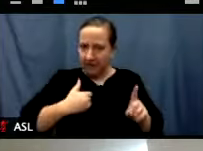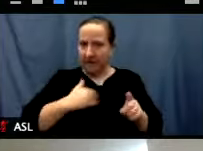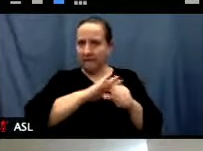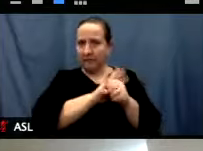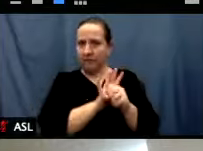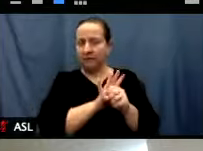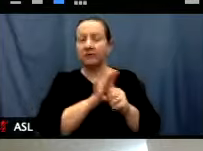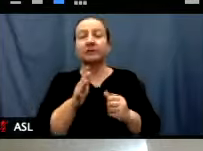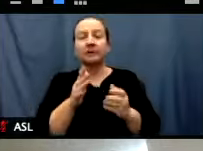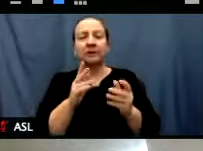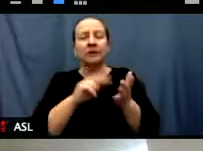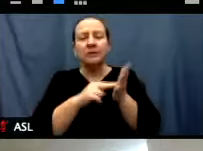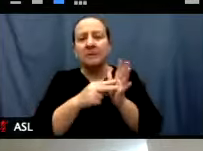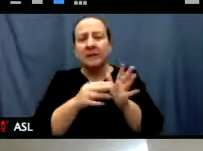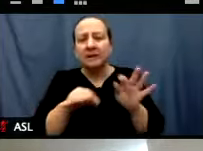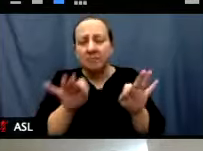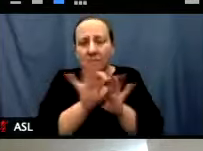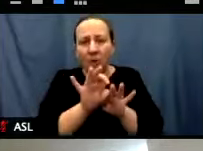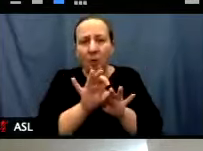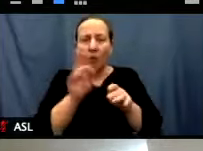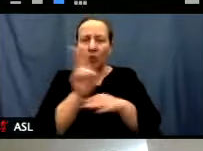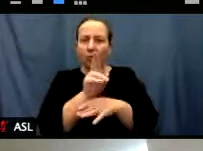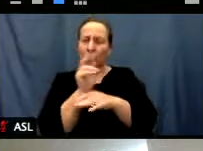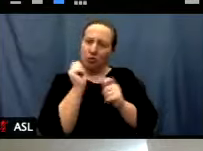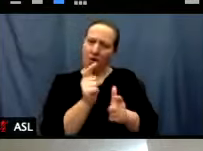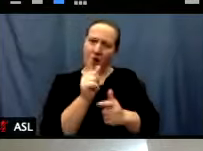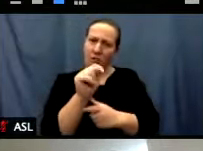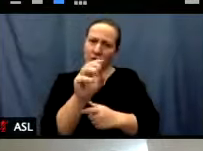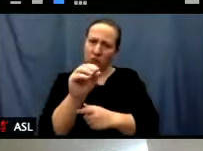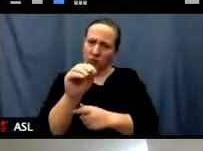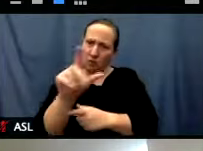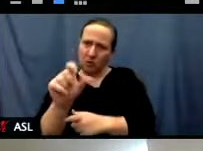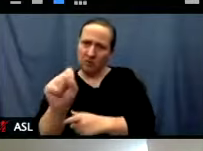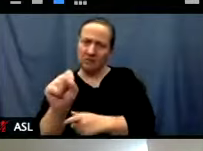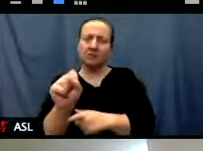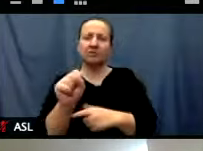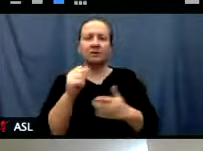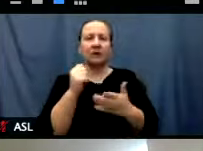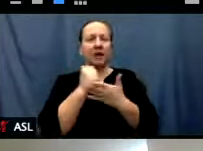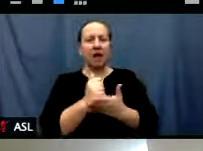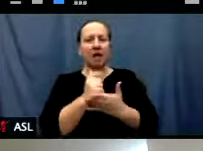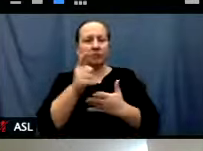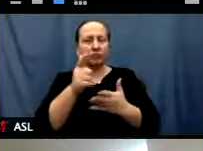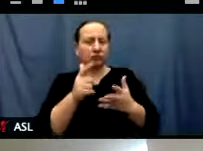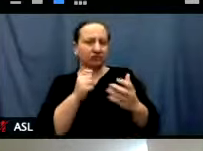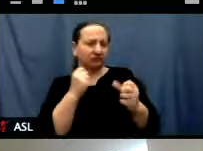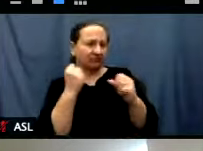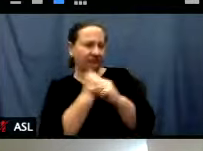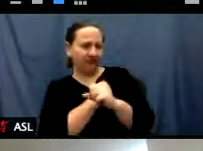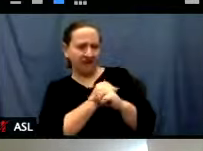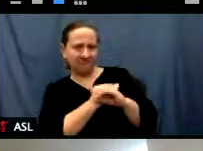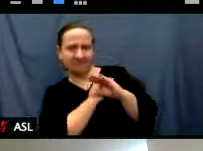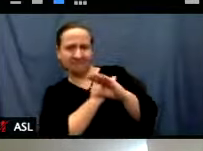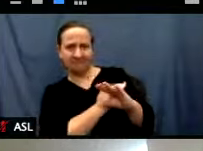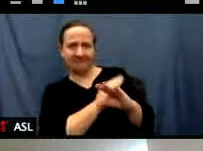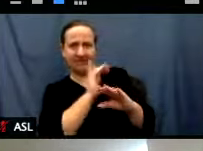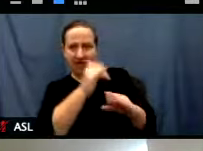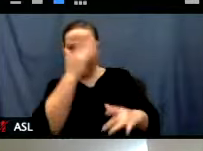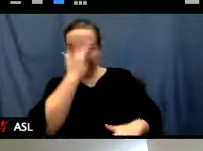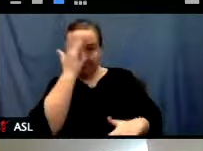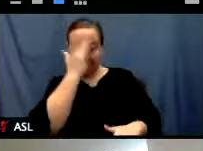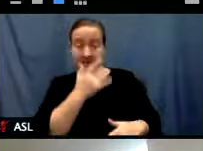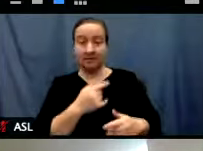more important that we use every single tool in our toolbox to fight the disease. So today we're talking about an update to one of those